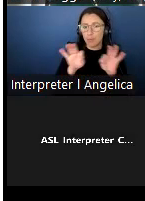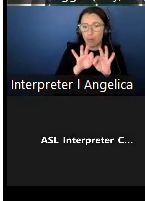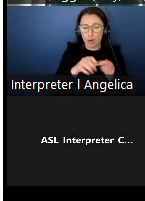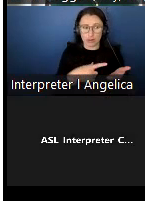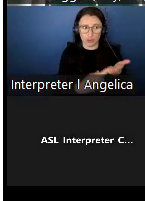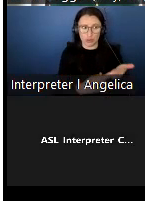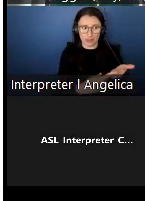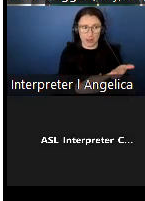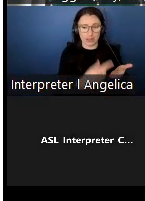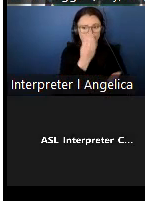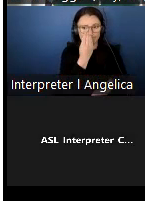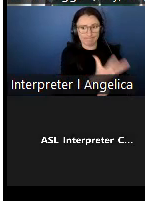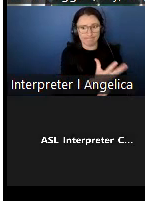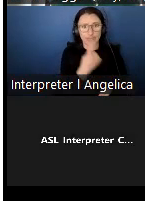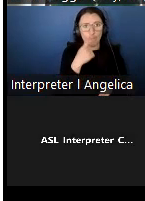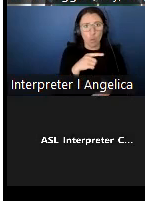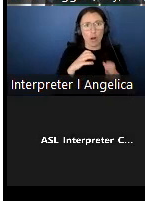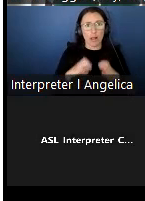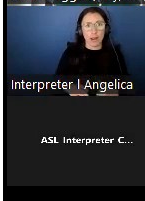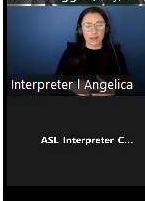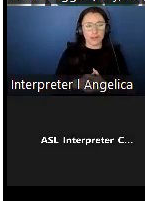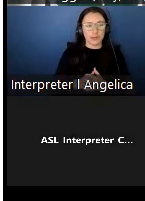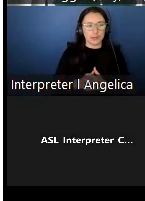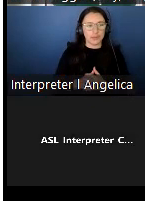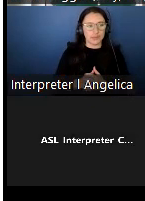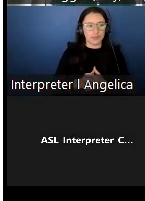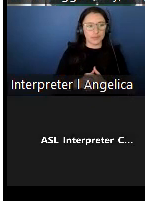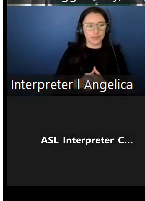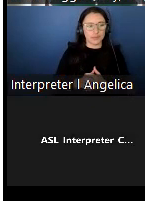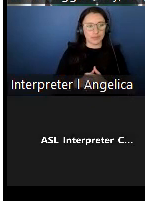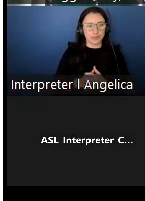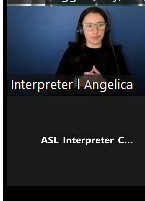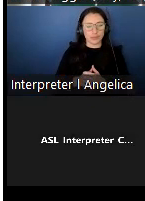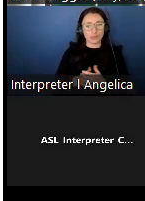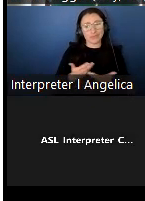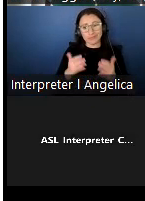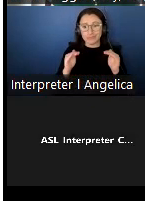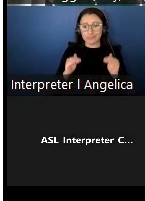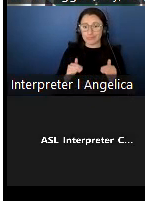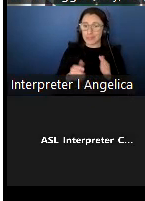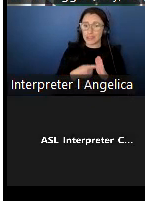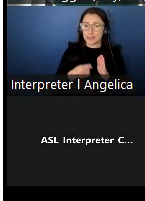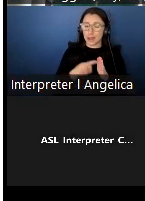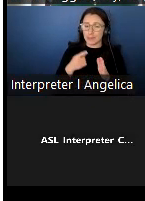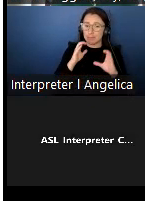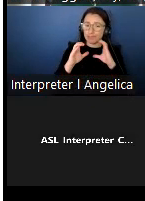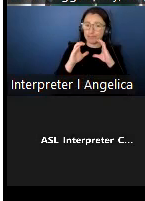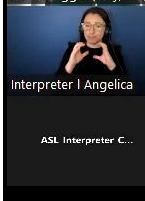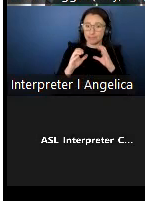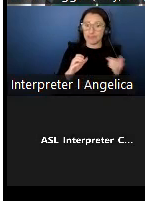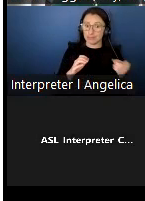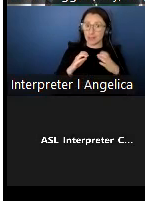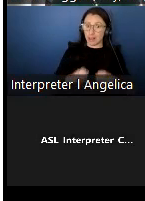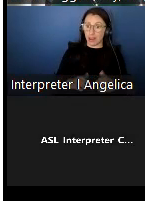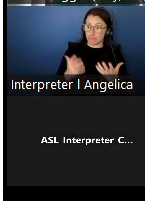with the client. And then additionally, sometimes these conversations include the client wanting to speak